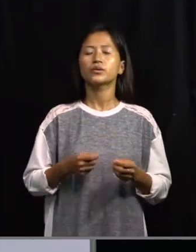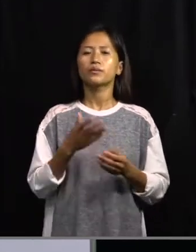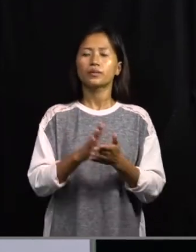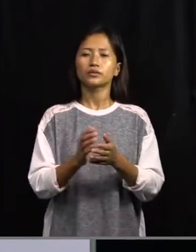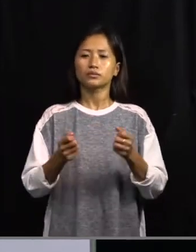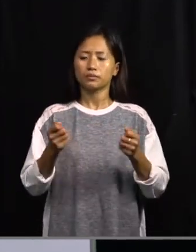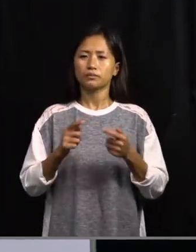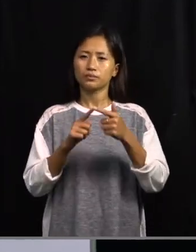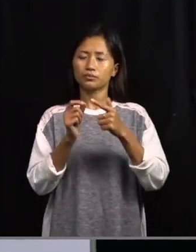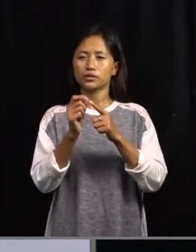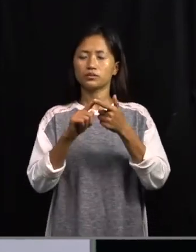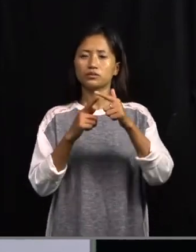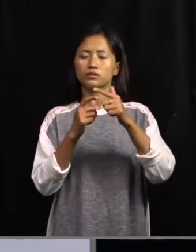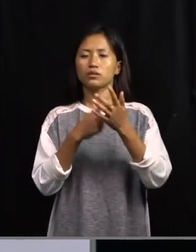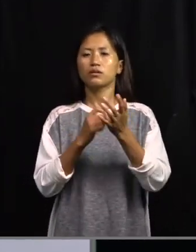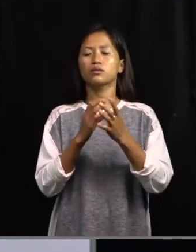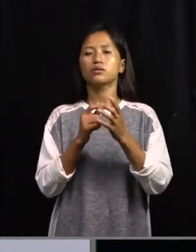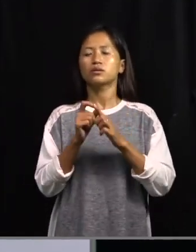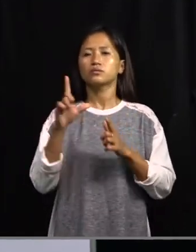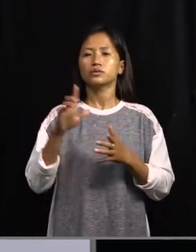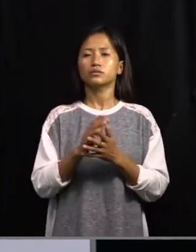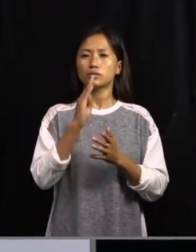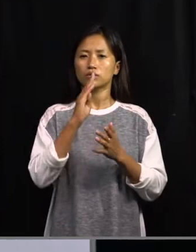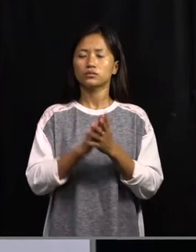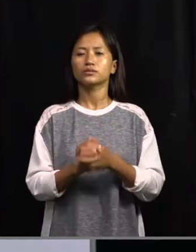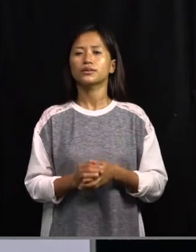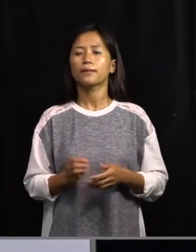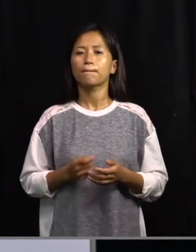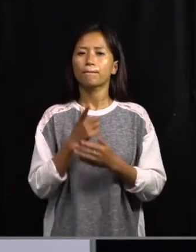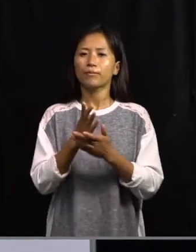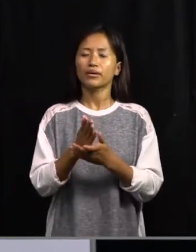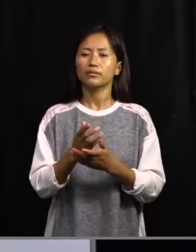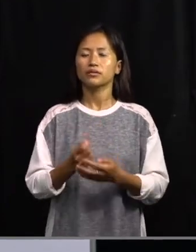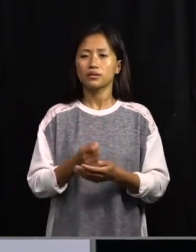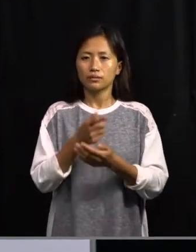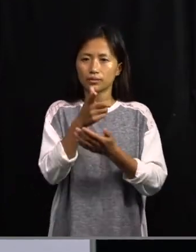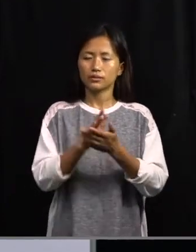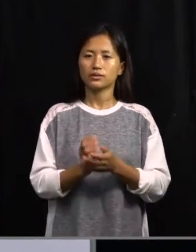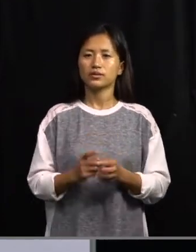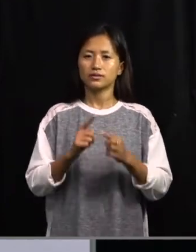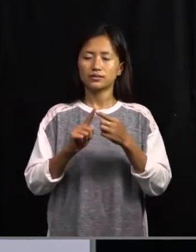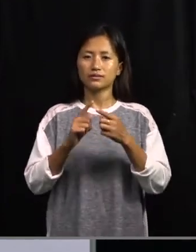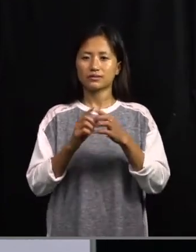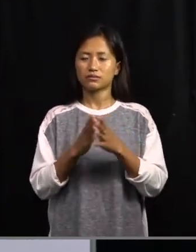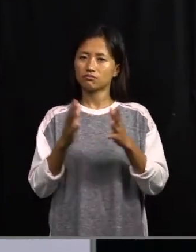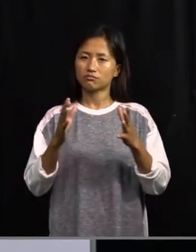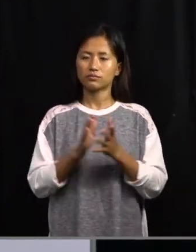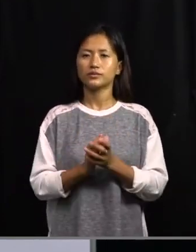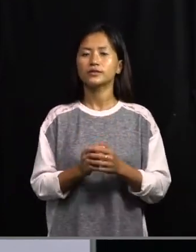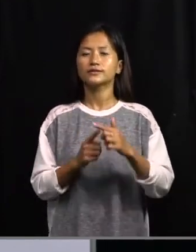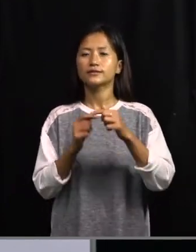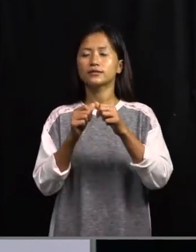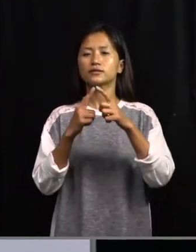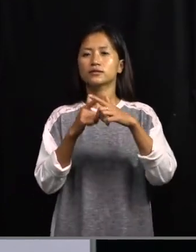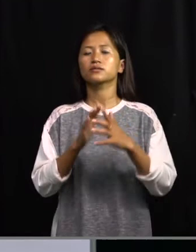government automatically. But upon that, they are also now paying extra tax. That is called CESS. These are a kind